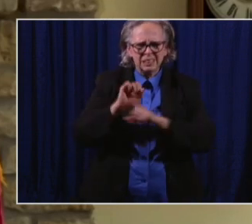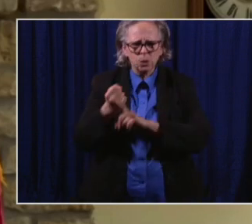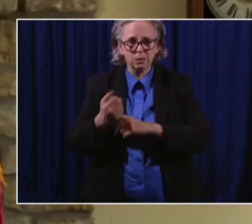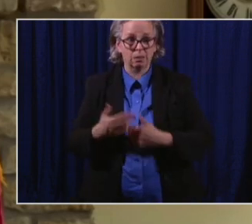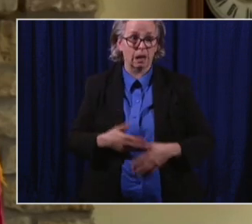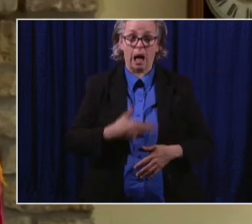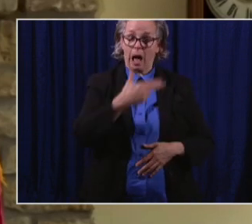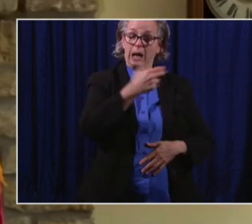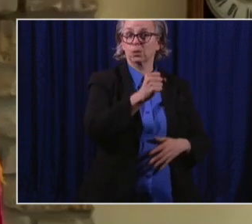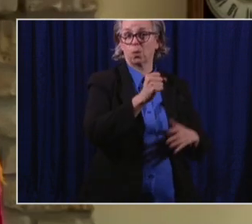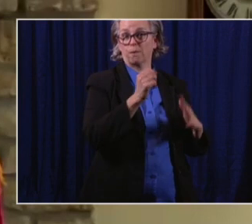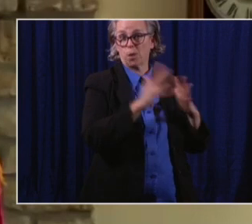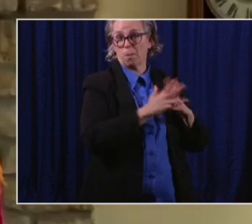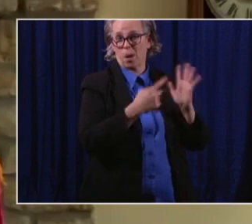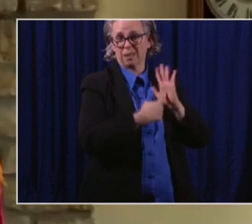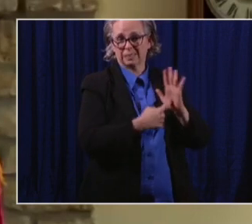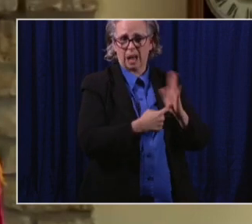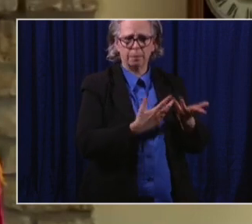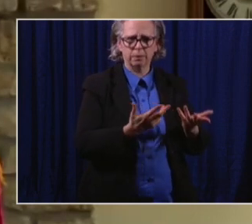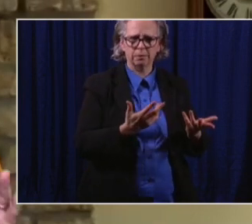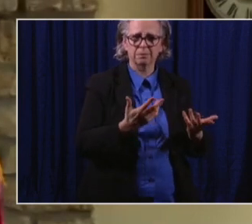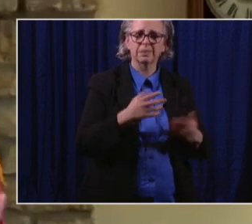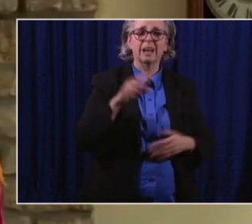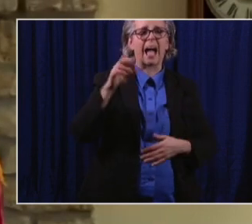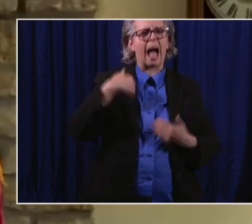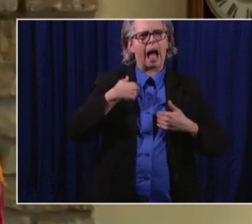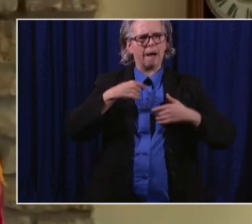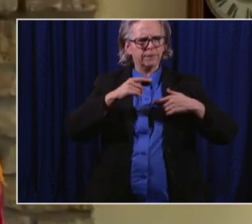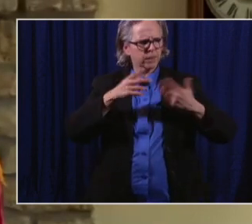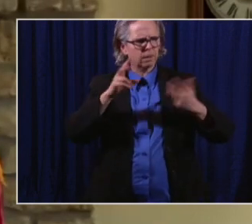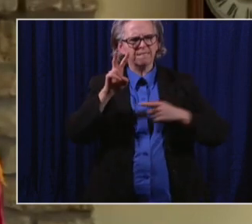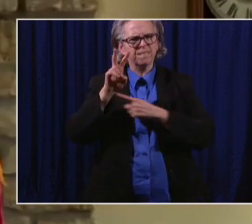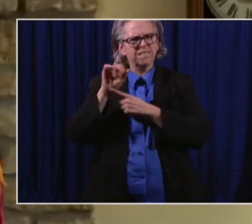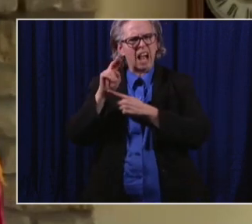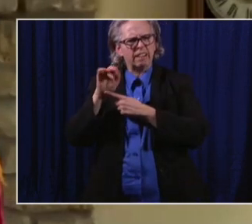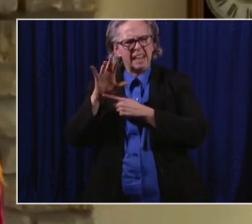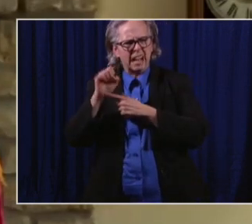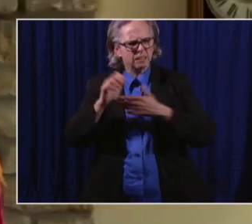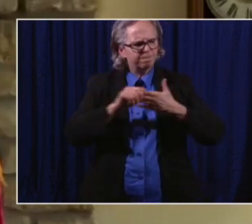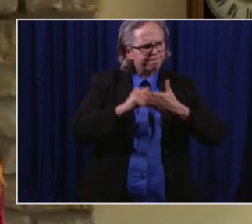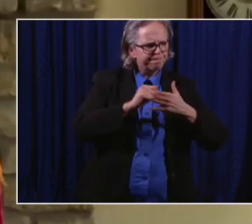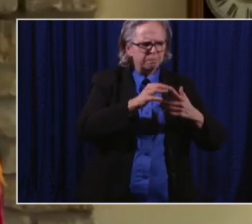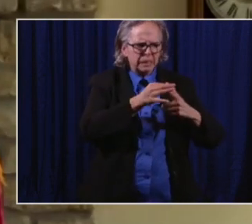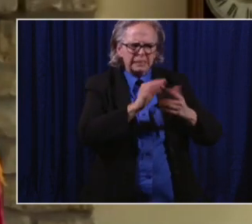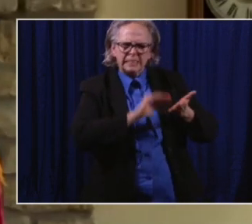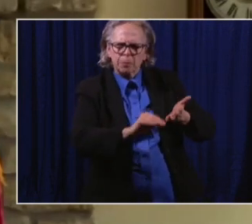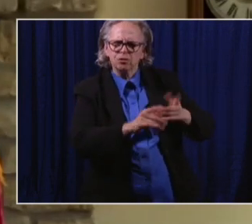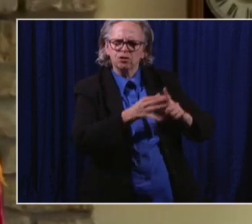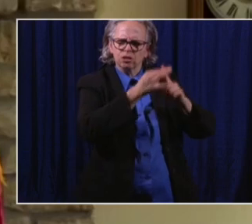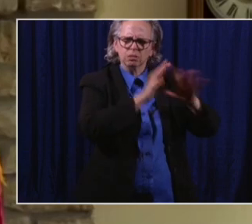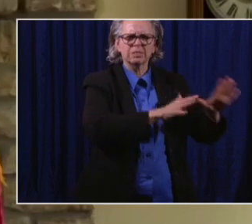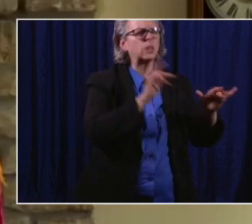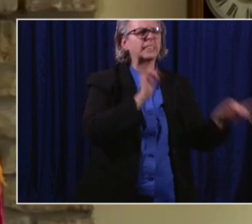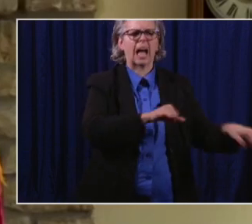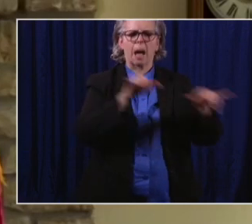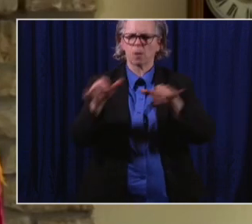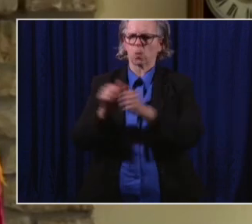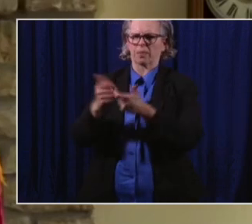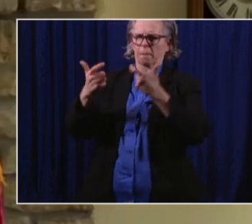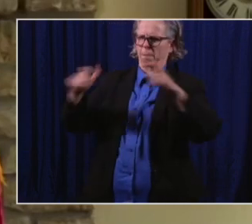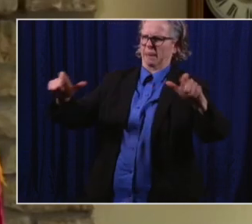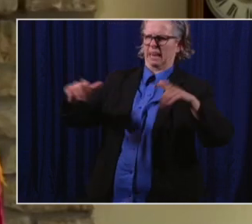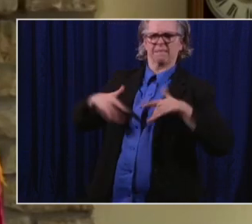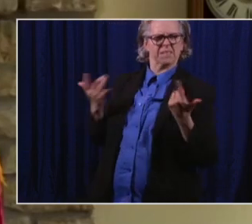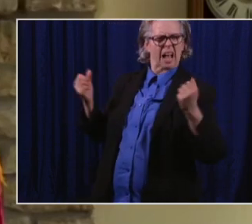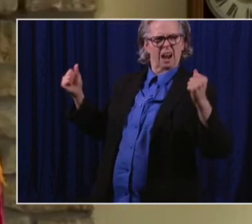there. So we're trying to provide the broad guidelines in the big events. Again, we try to measure